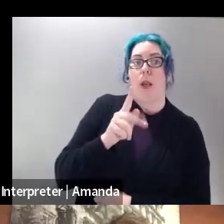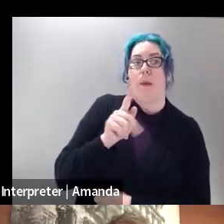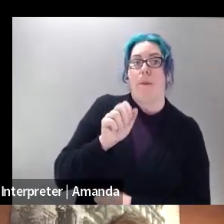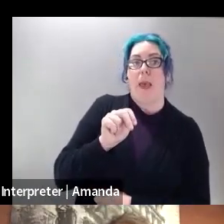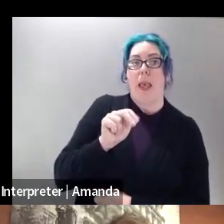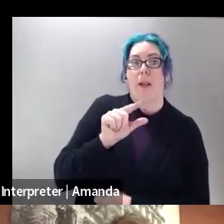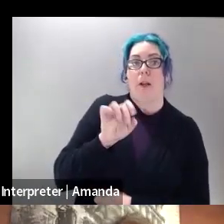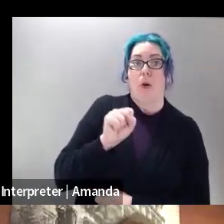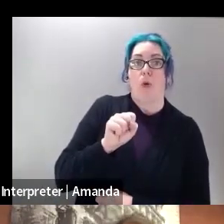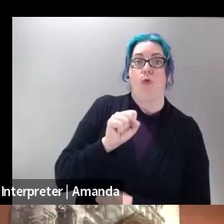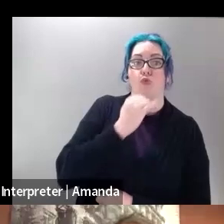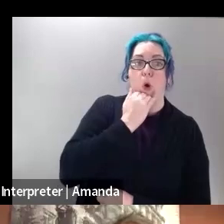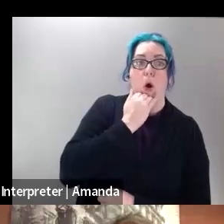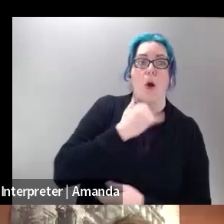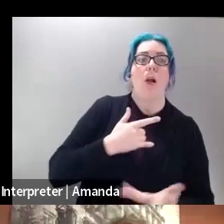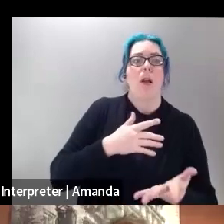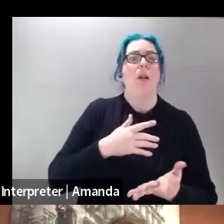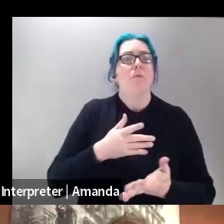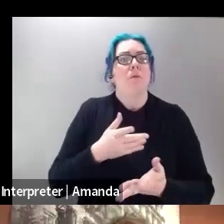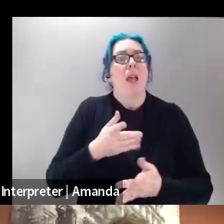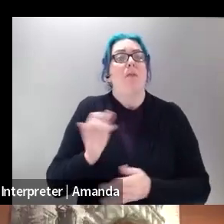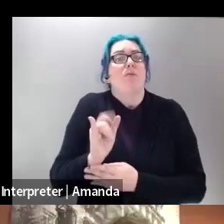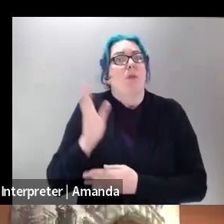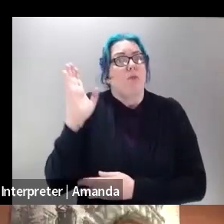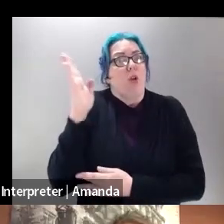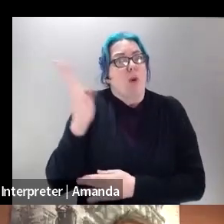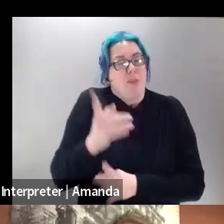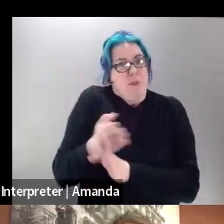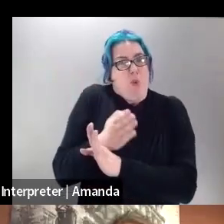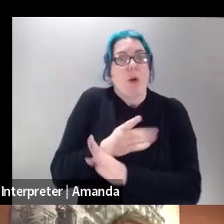Daryl's Beatle-infused adaptation of As You Like It